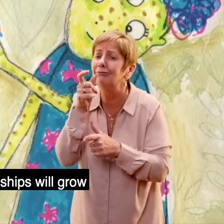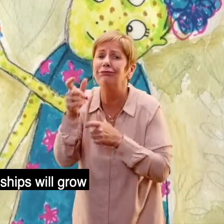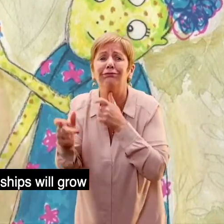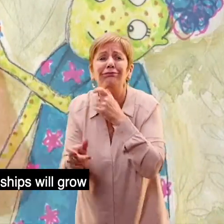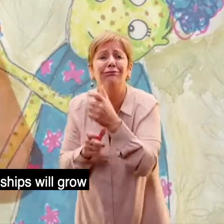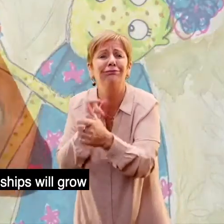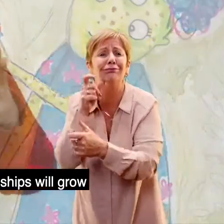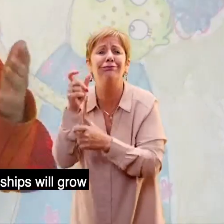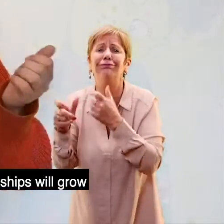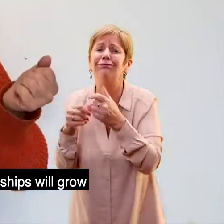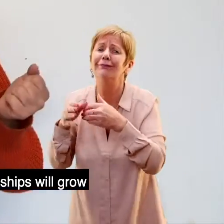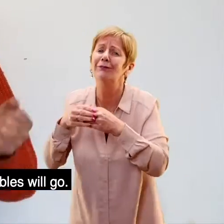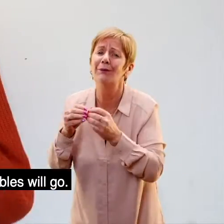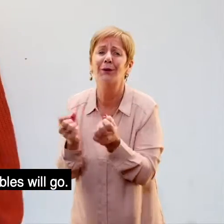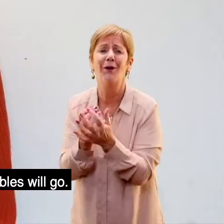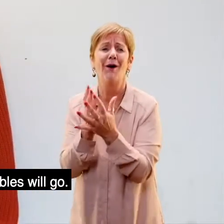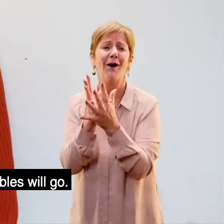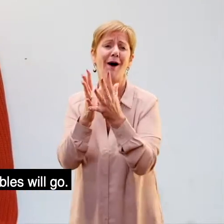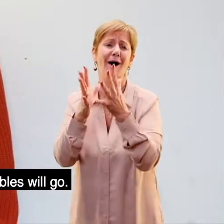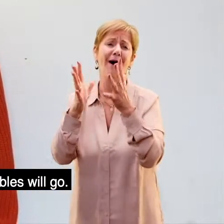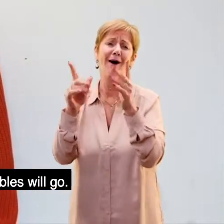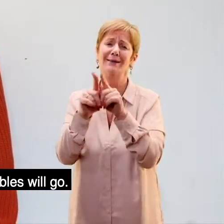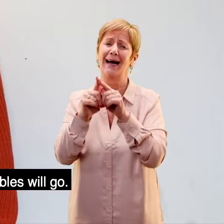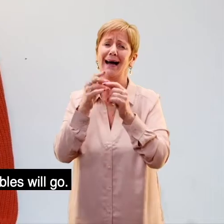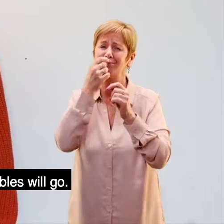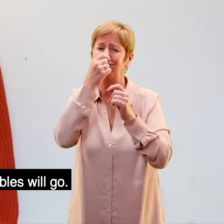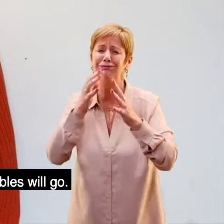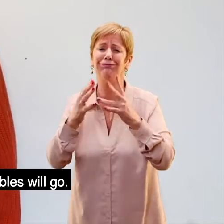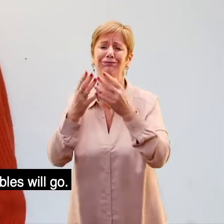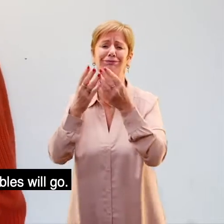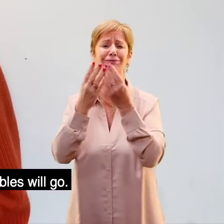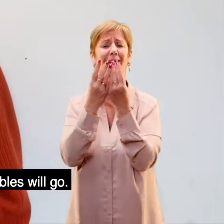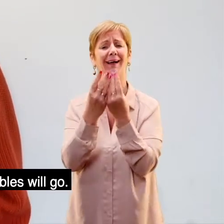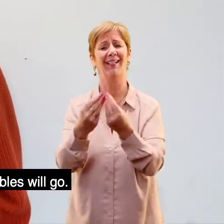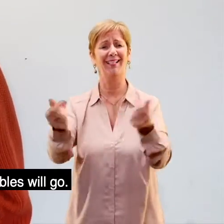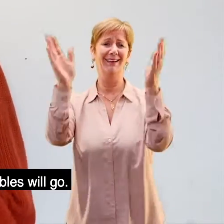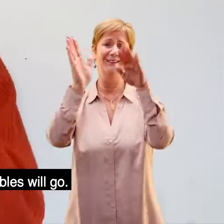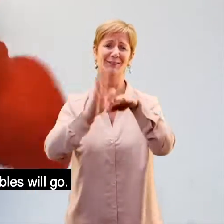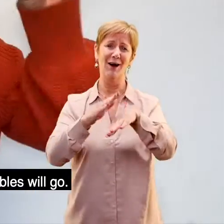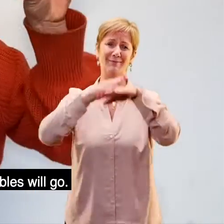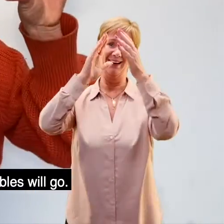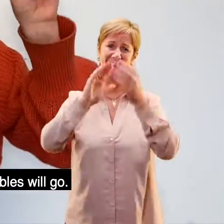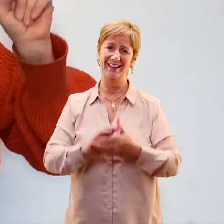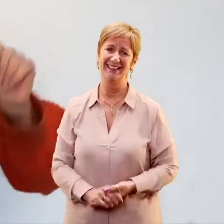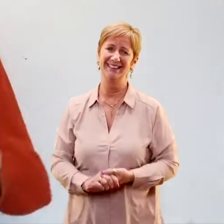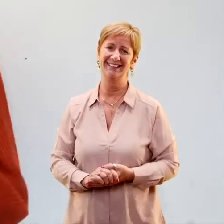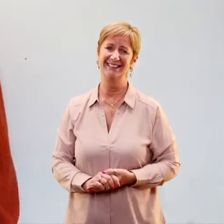say, your friendships will grow, and just like the stink, your troubles